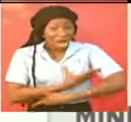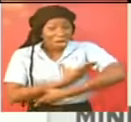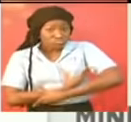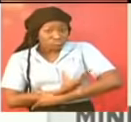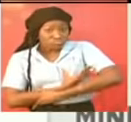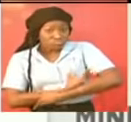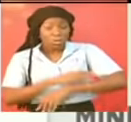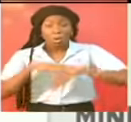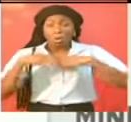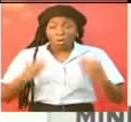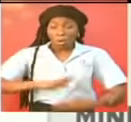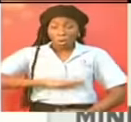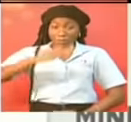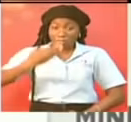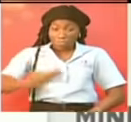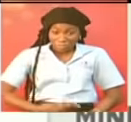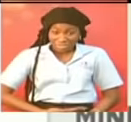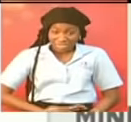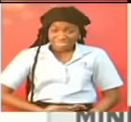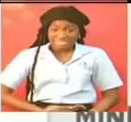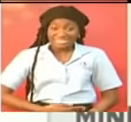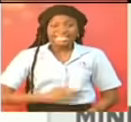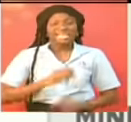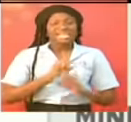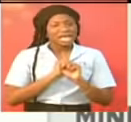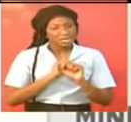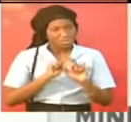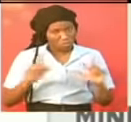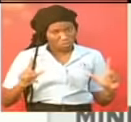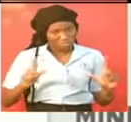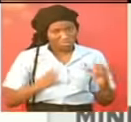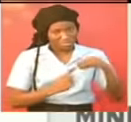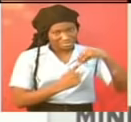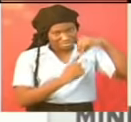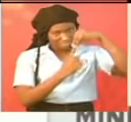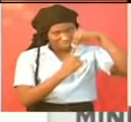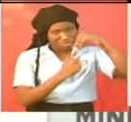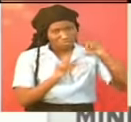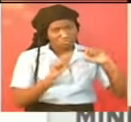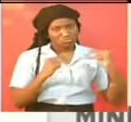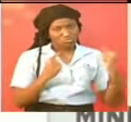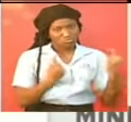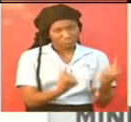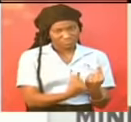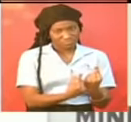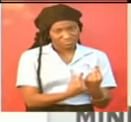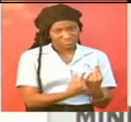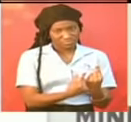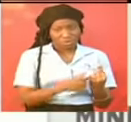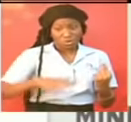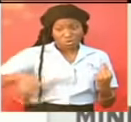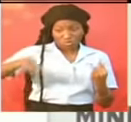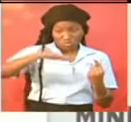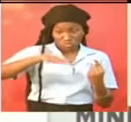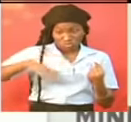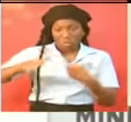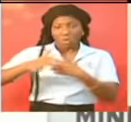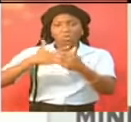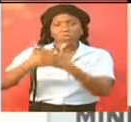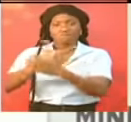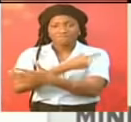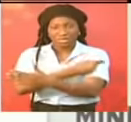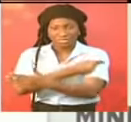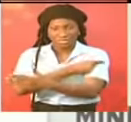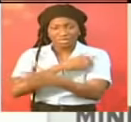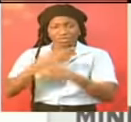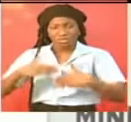developing fetus. So in terms of the approval process, it's not as easy as the general population. The data we